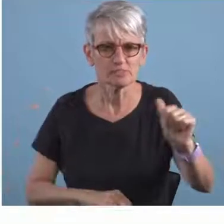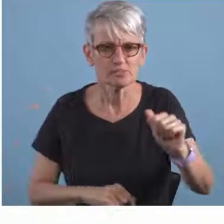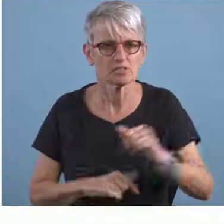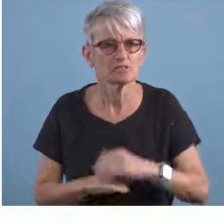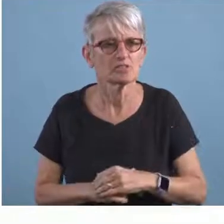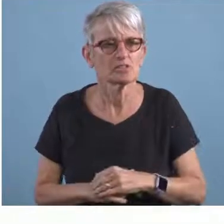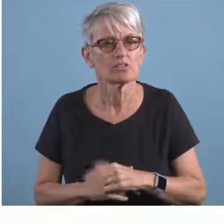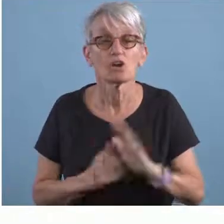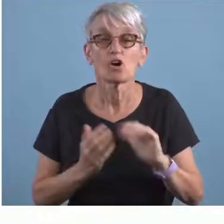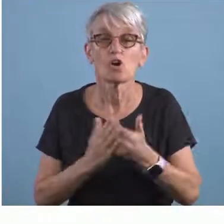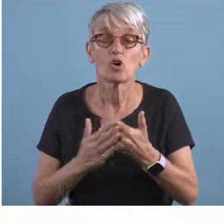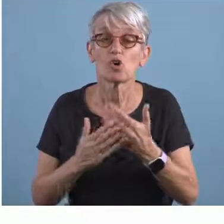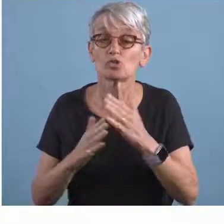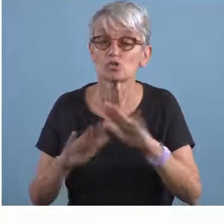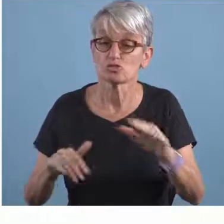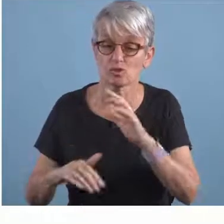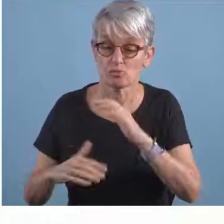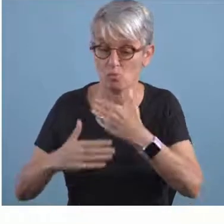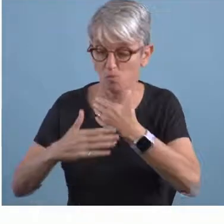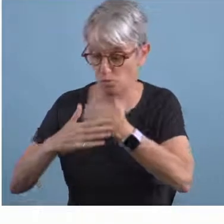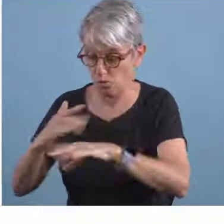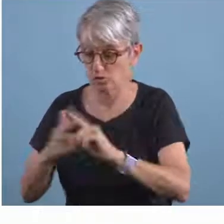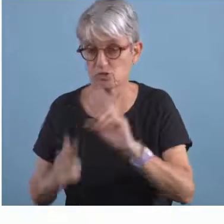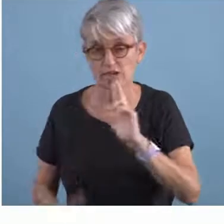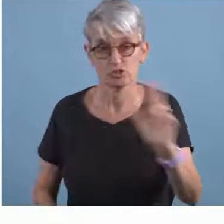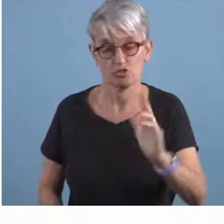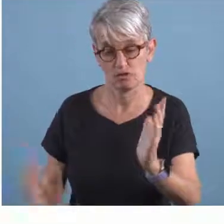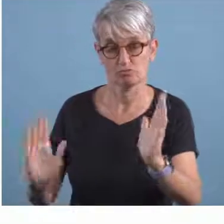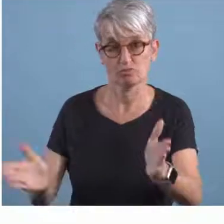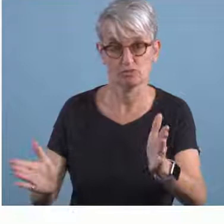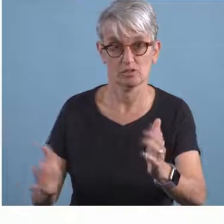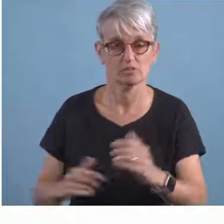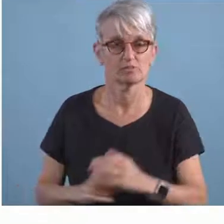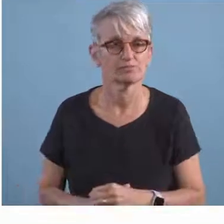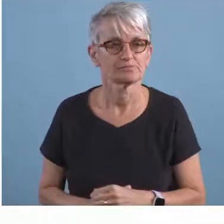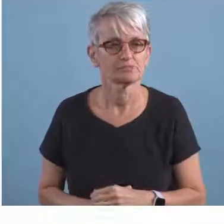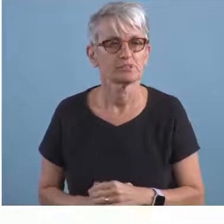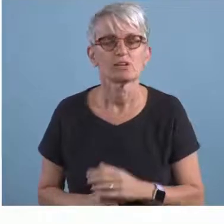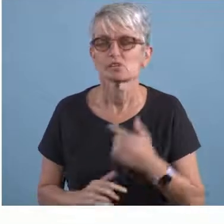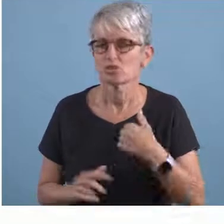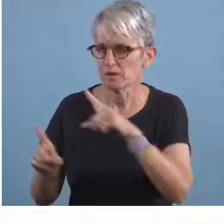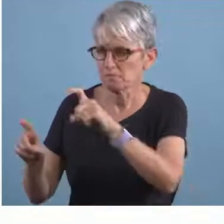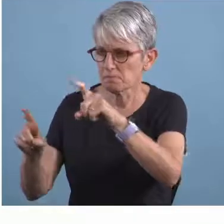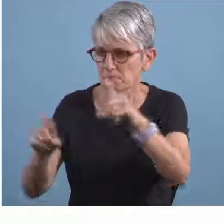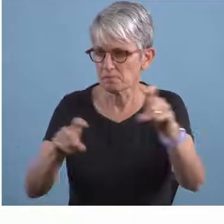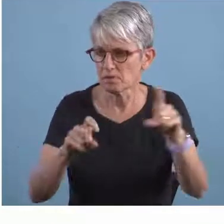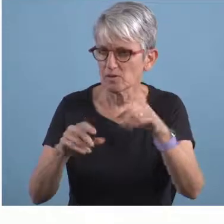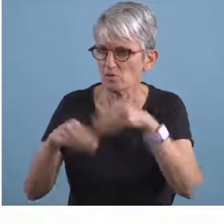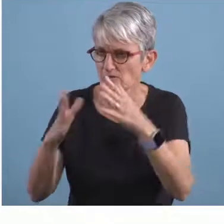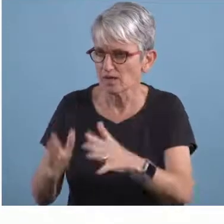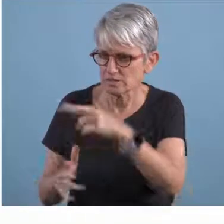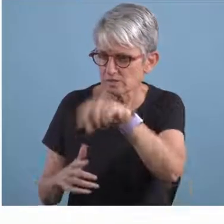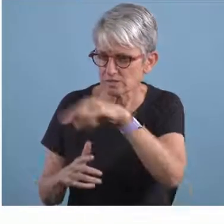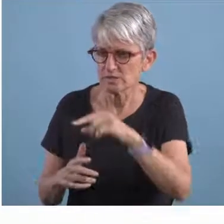children were birthed to 3 years of age. And we surveyed providers, and we have